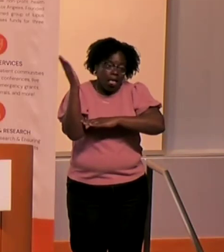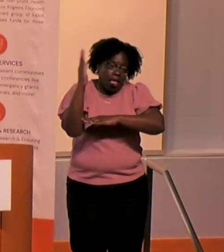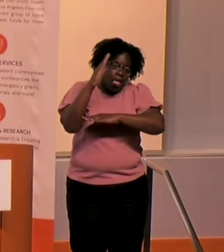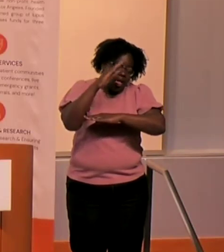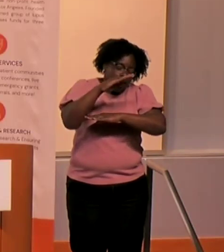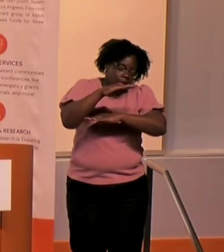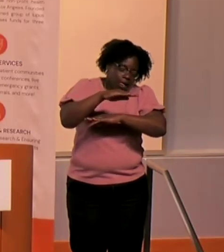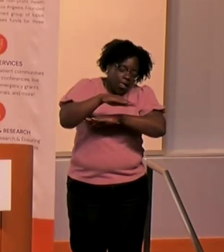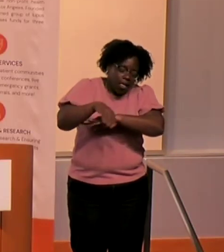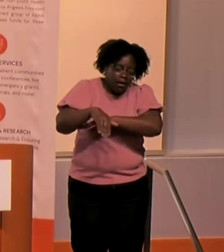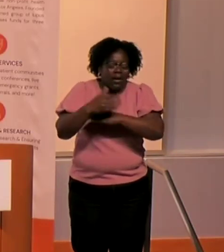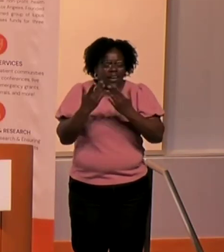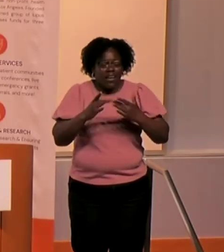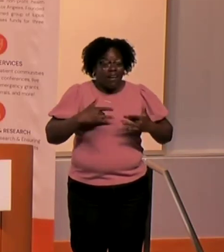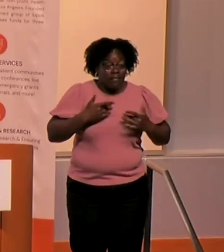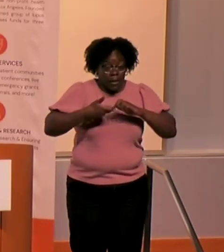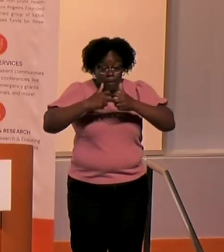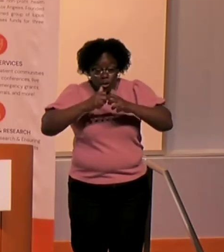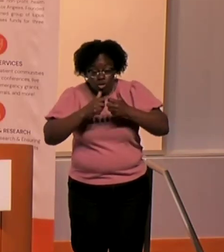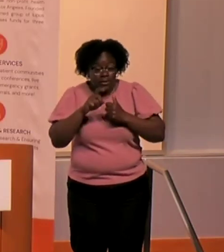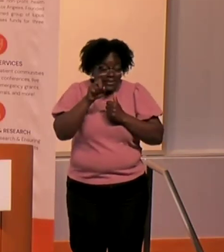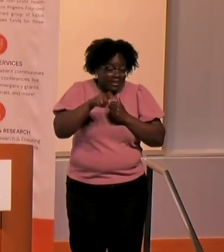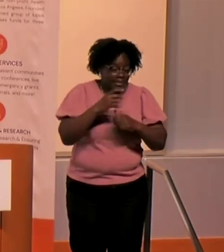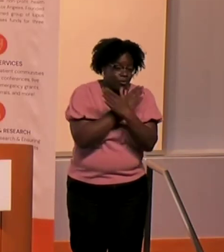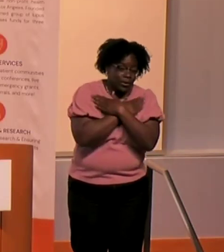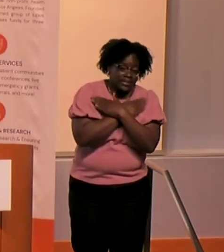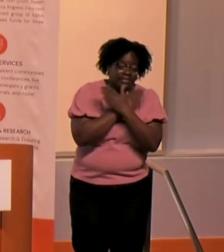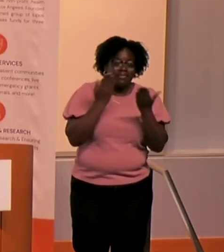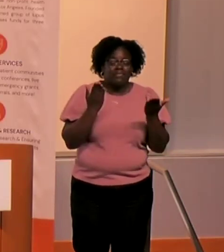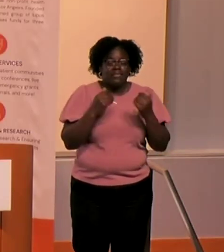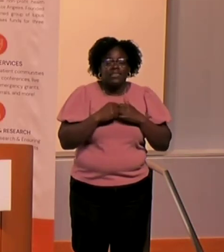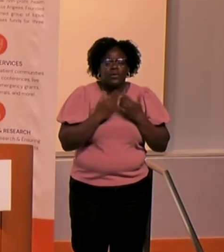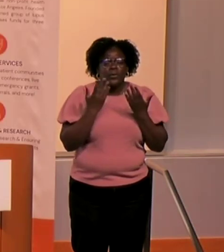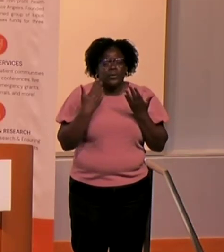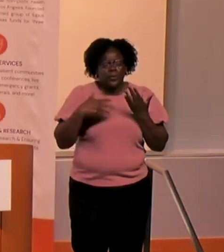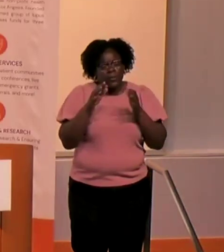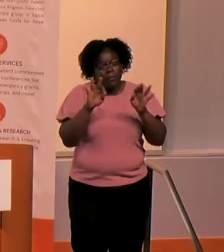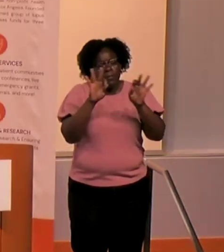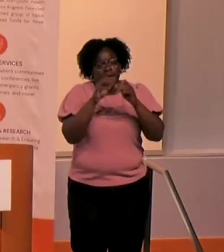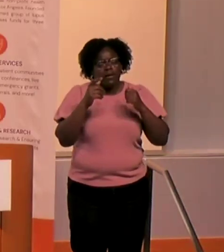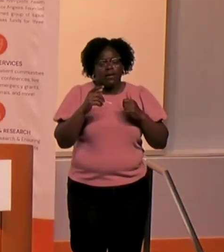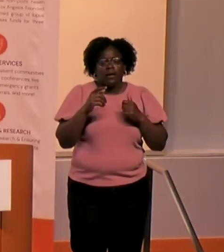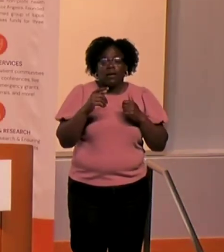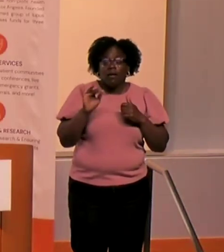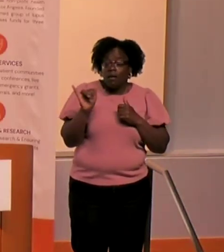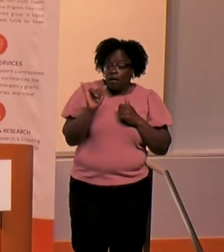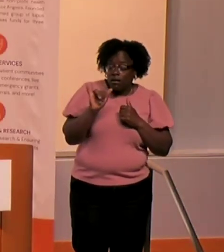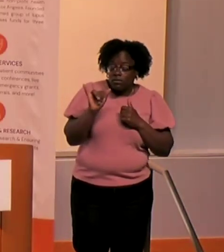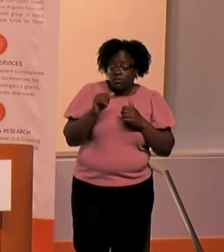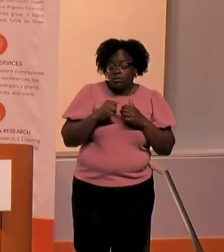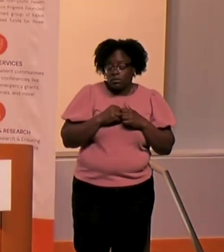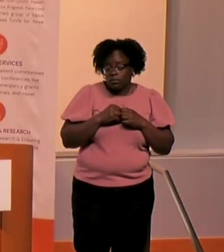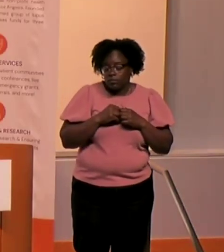it in my joints and I need rest, right? That's important, but making sure that I do manage